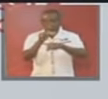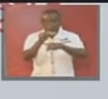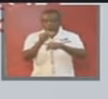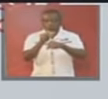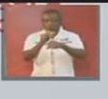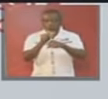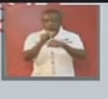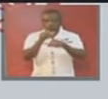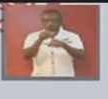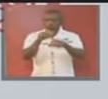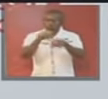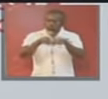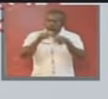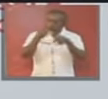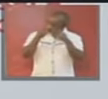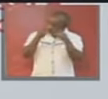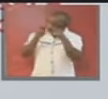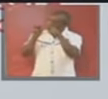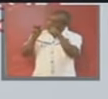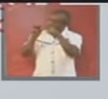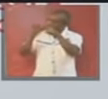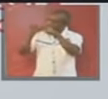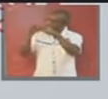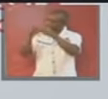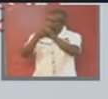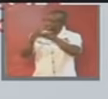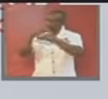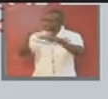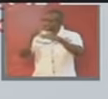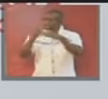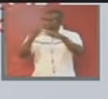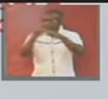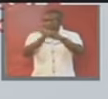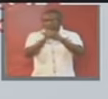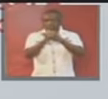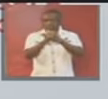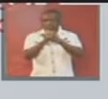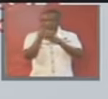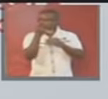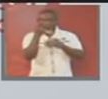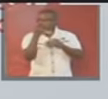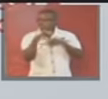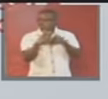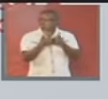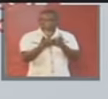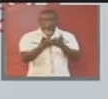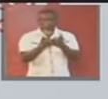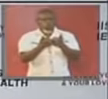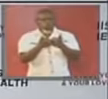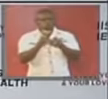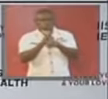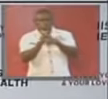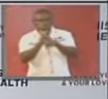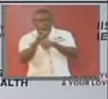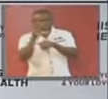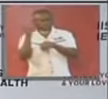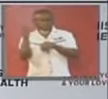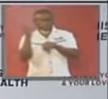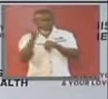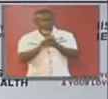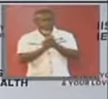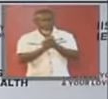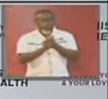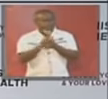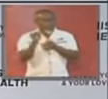Jamaica, Grenada. I also asked for a report of how it is being used in the Cayman Islands. Yeah, yes. And